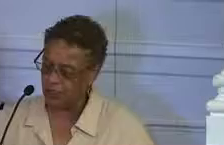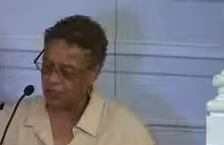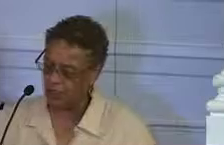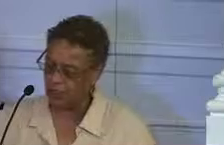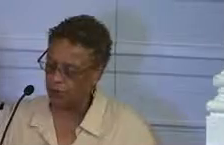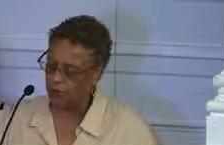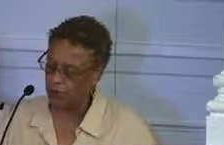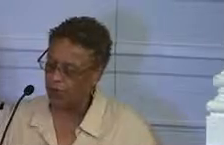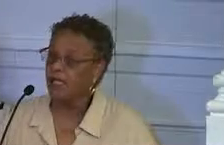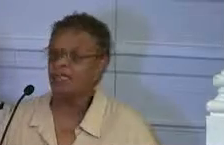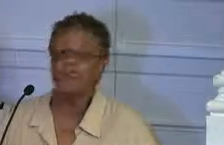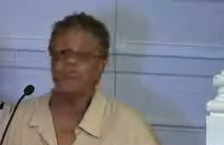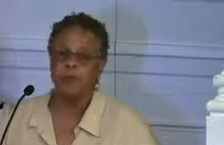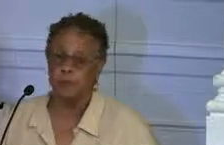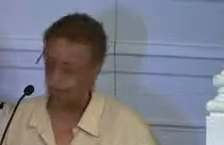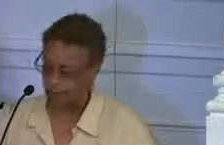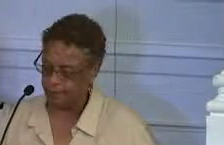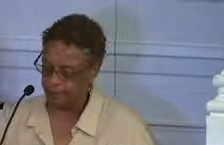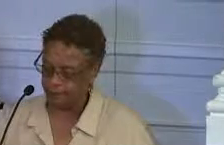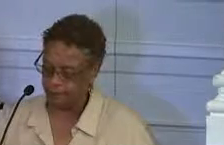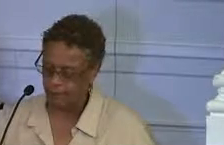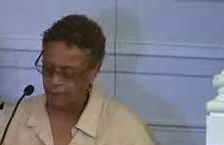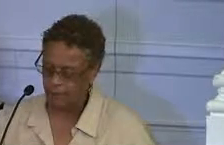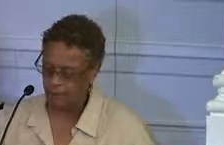in addition to those in this pen.